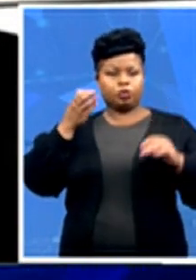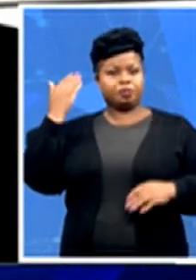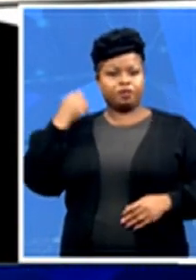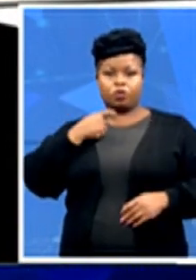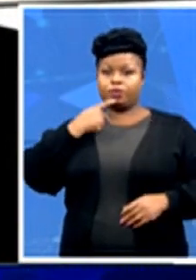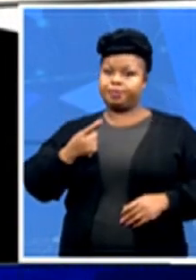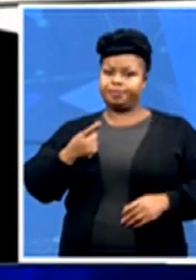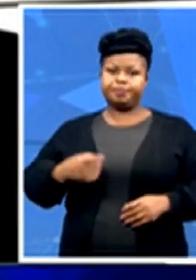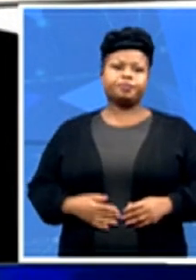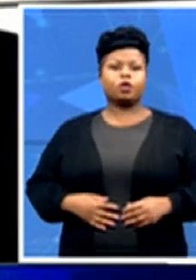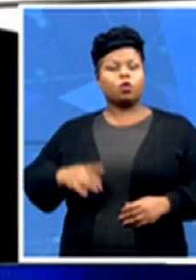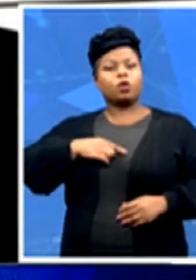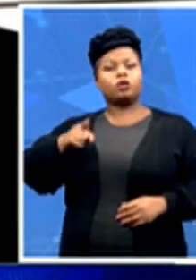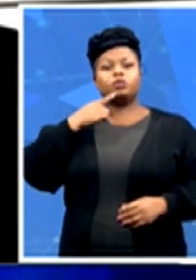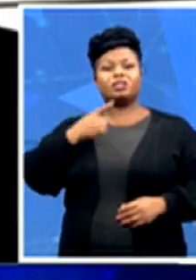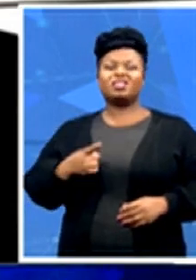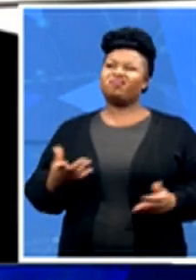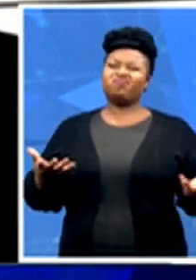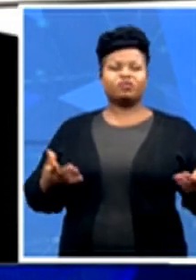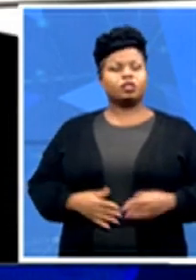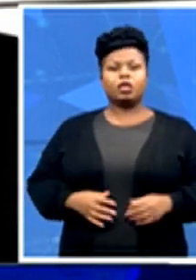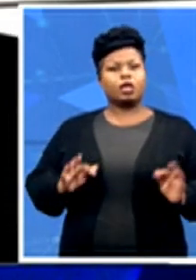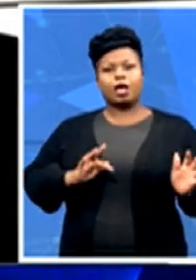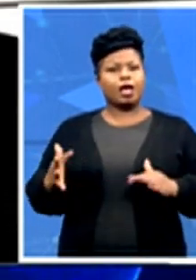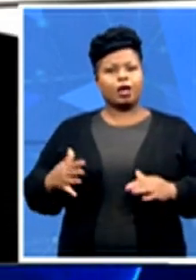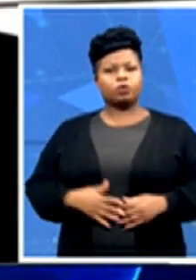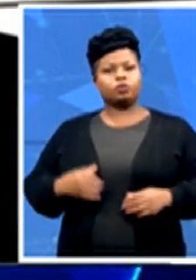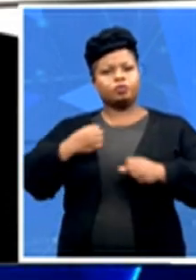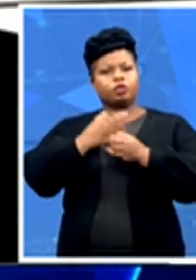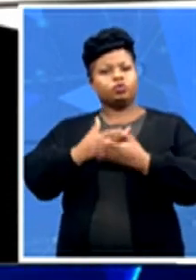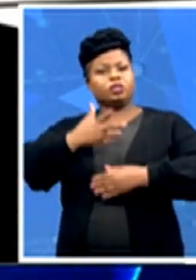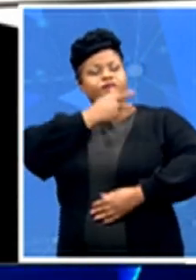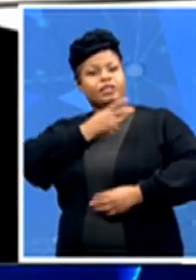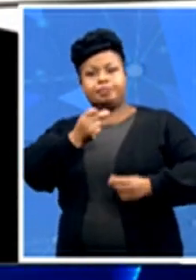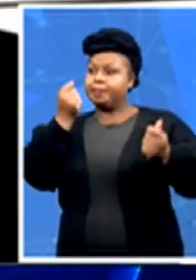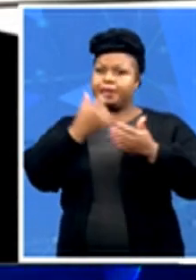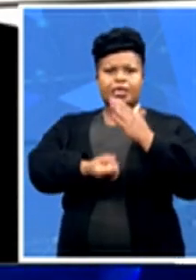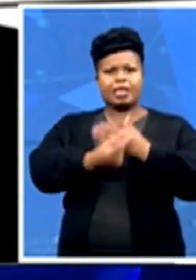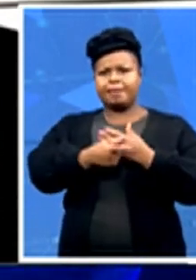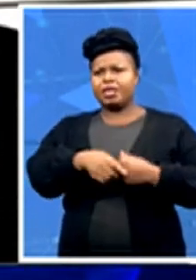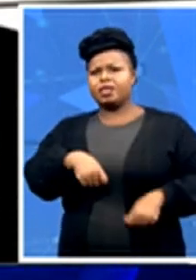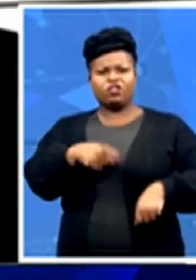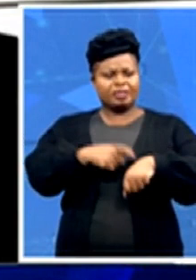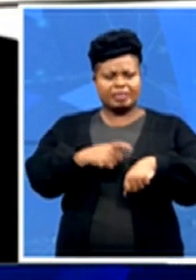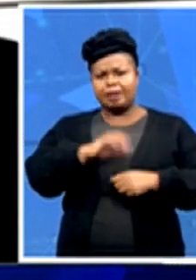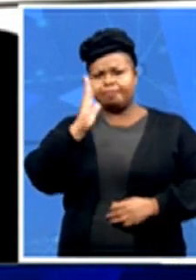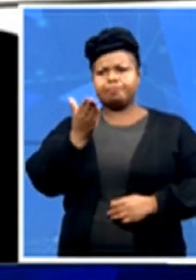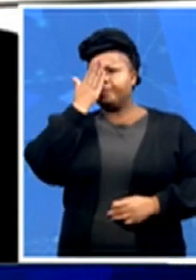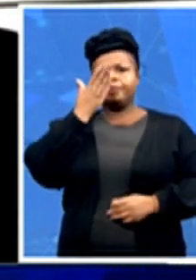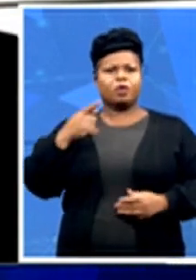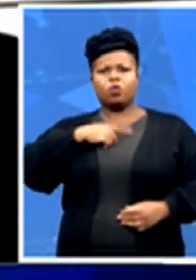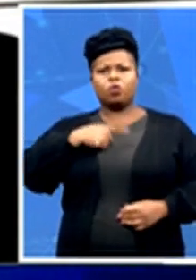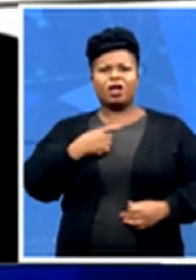is it we were able to make this vaccine so quickly against COVID, whereas we haven't made a vaccine against HIV in